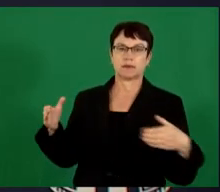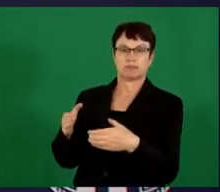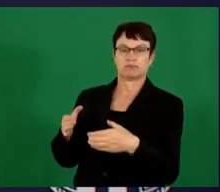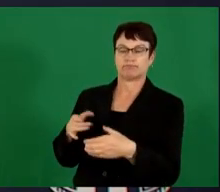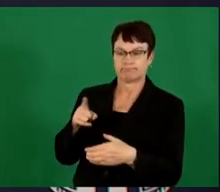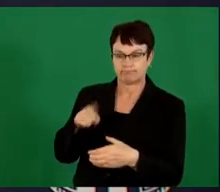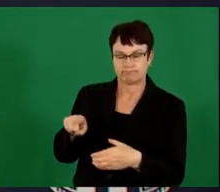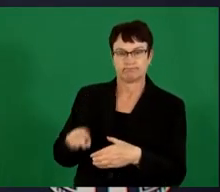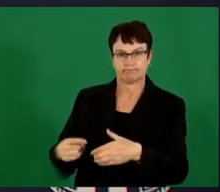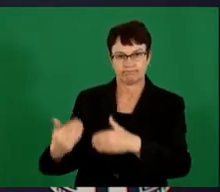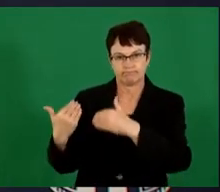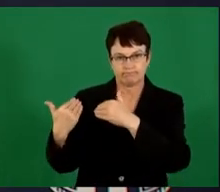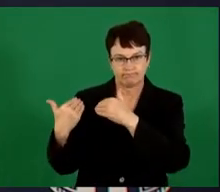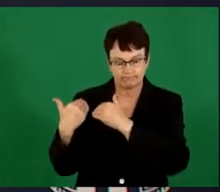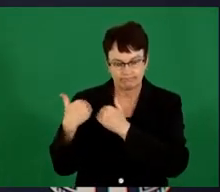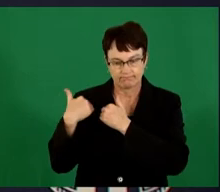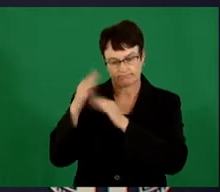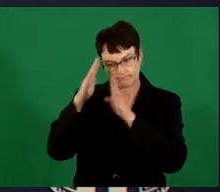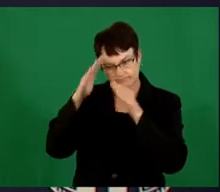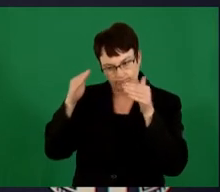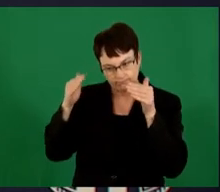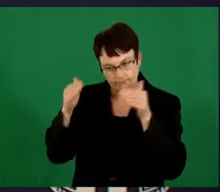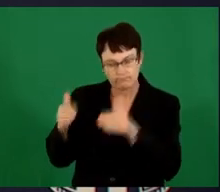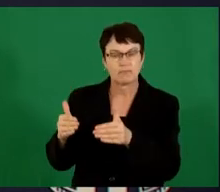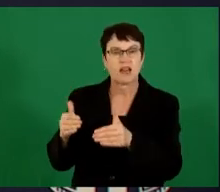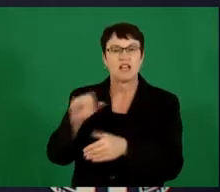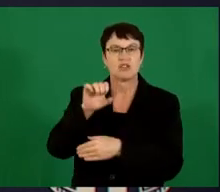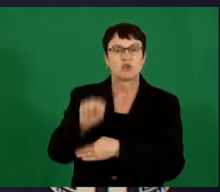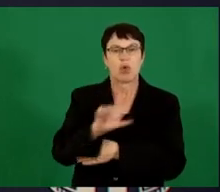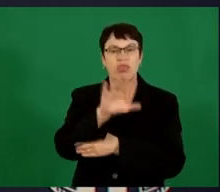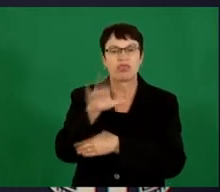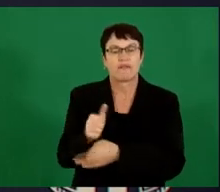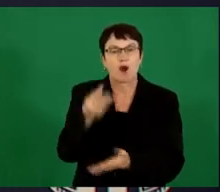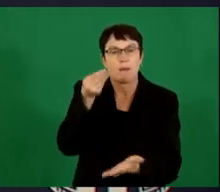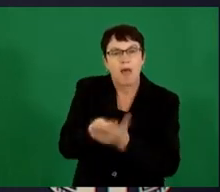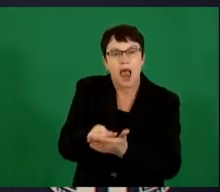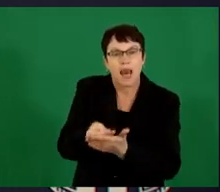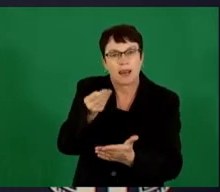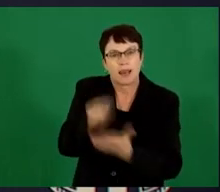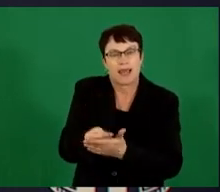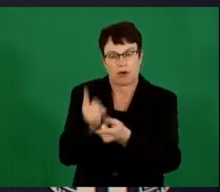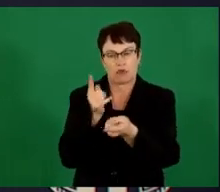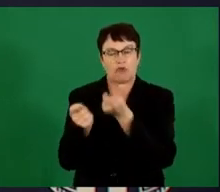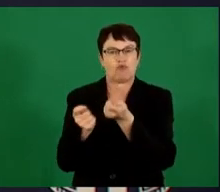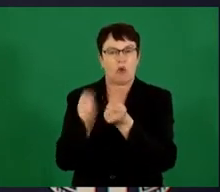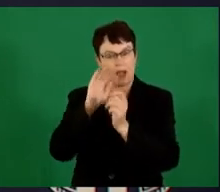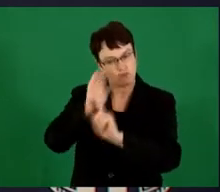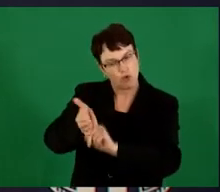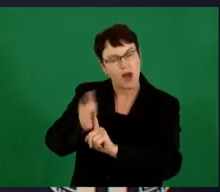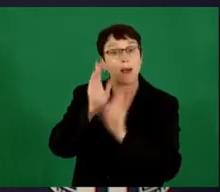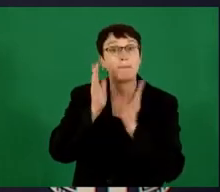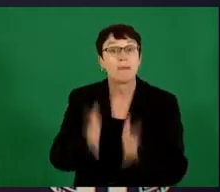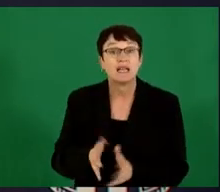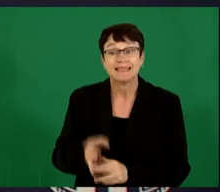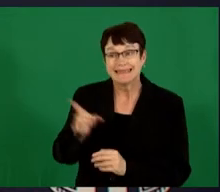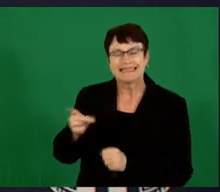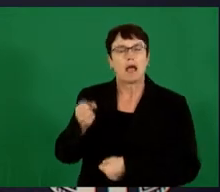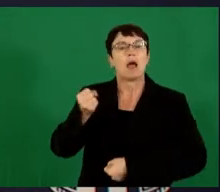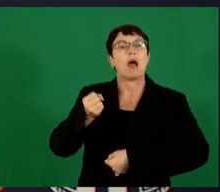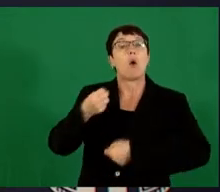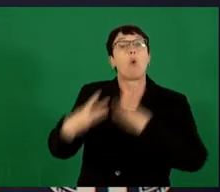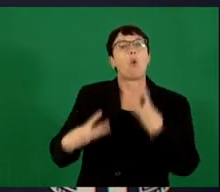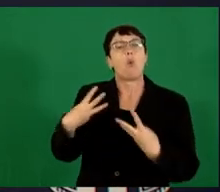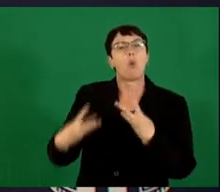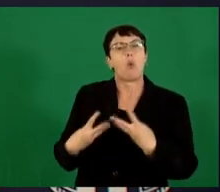tasked with the responsibility to protect the value of the currency, and that such institution must act independently and without